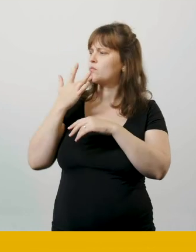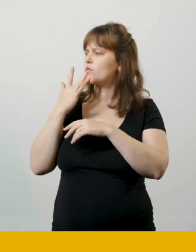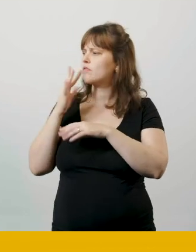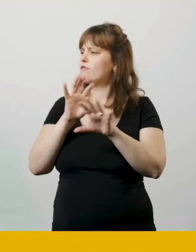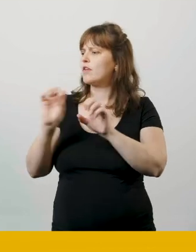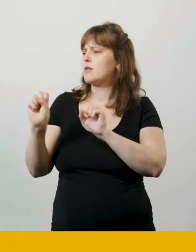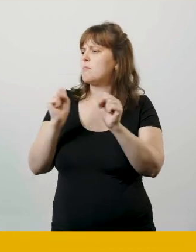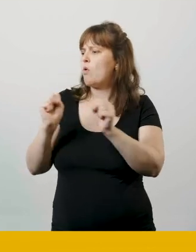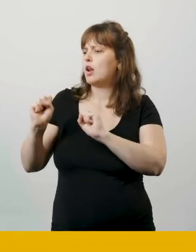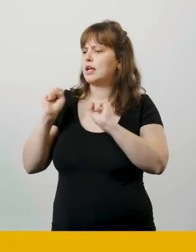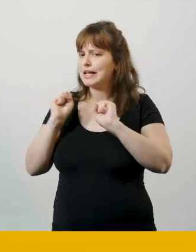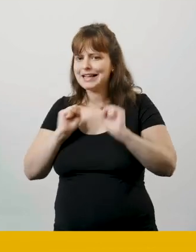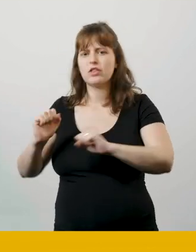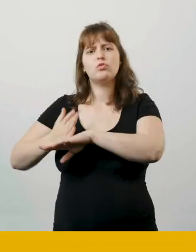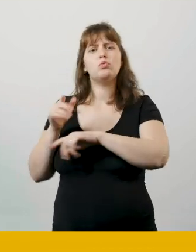mind?